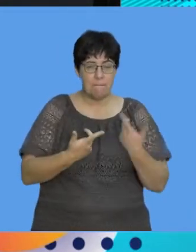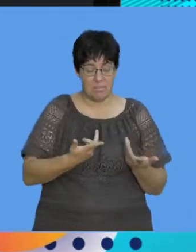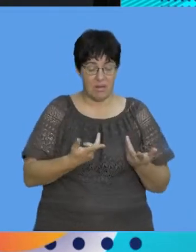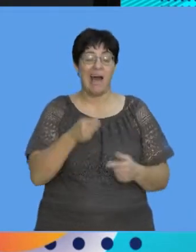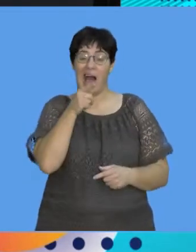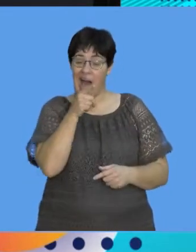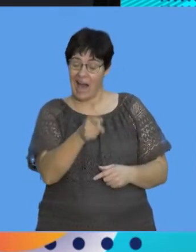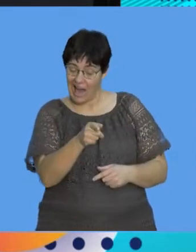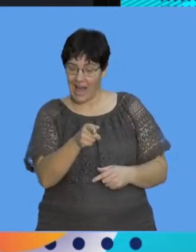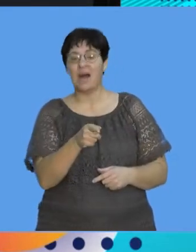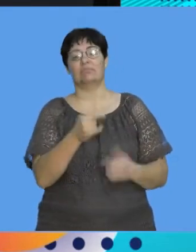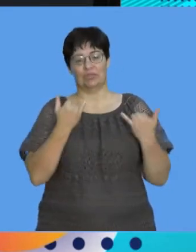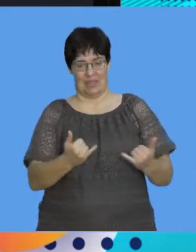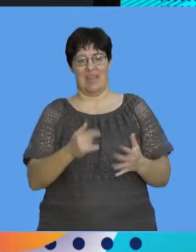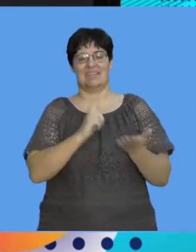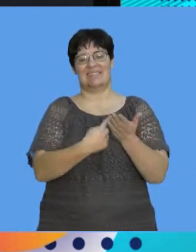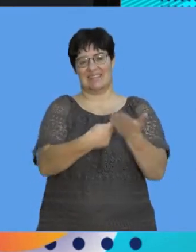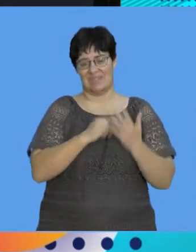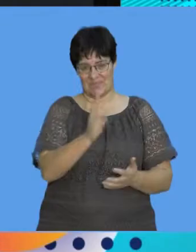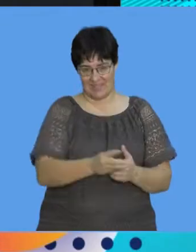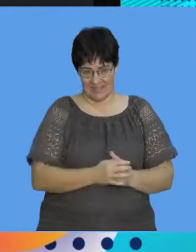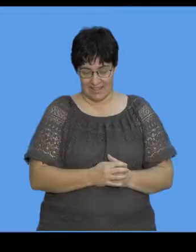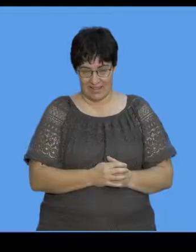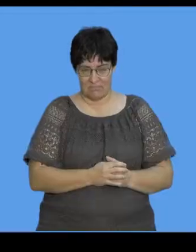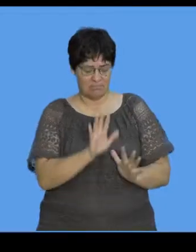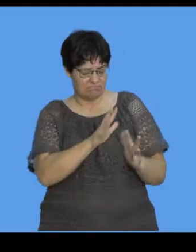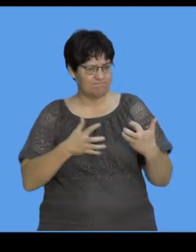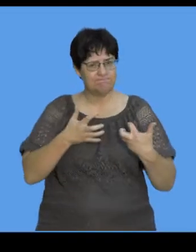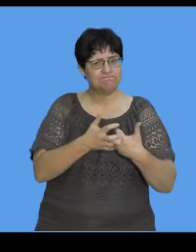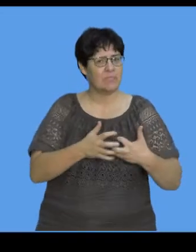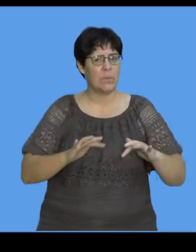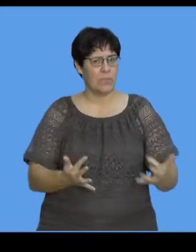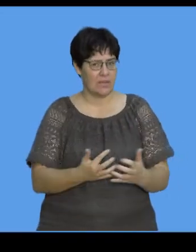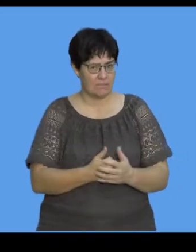we're going to talk about today. All right, now where do they fit into things?